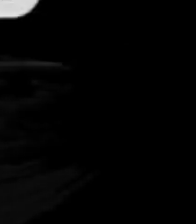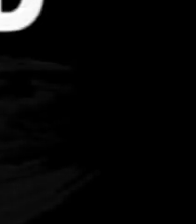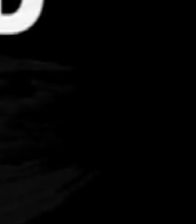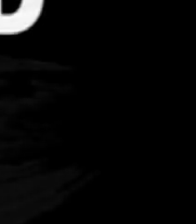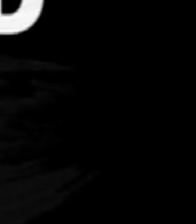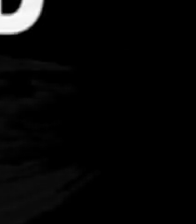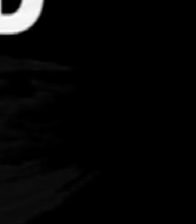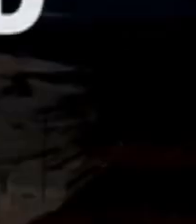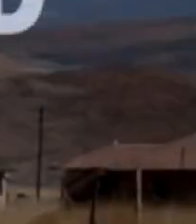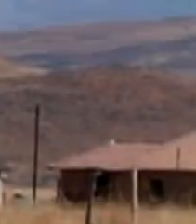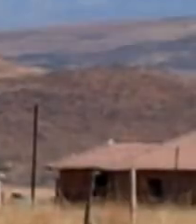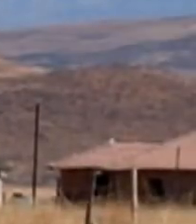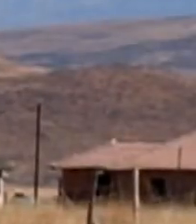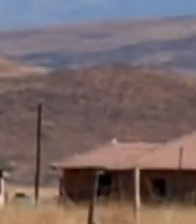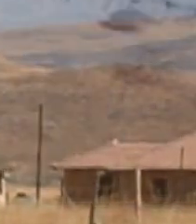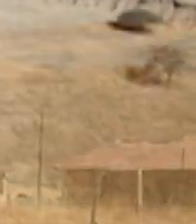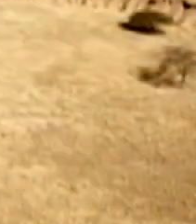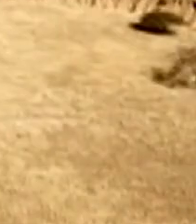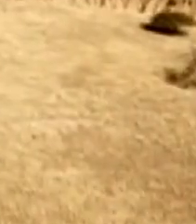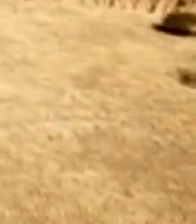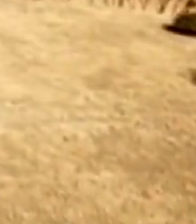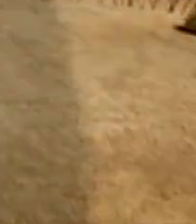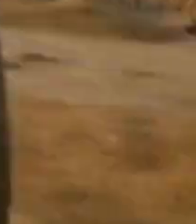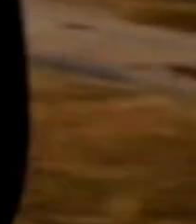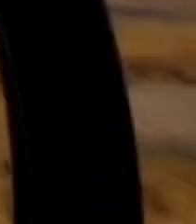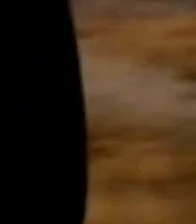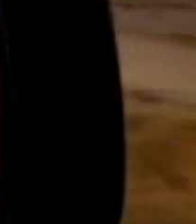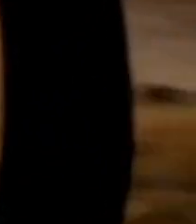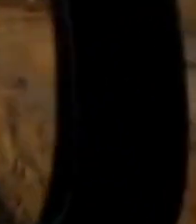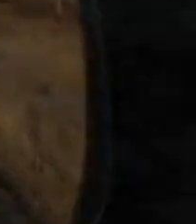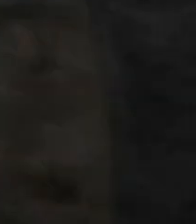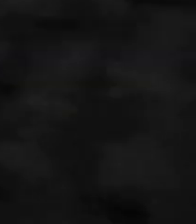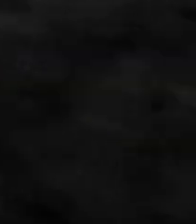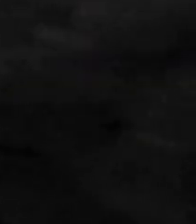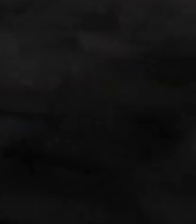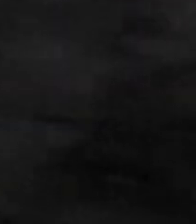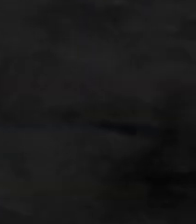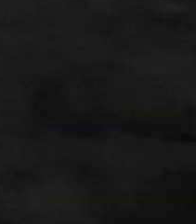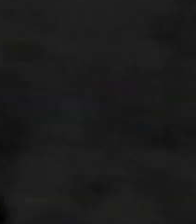On Stories Untold, we travel far and wide to bring you stories